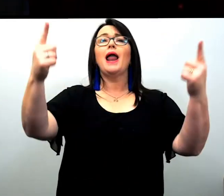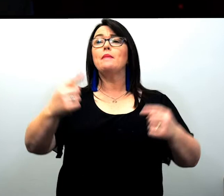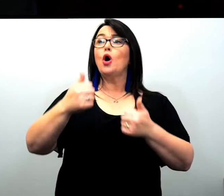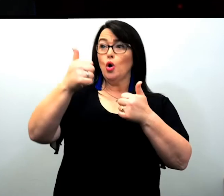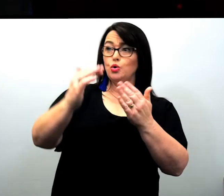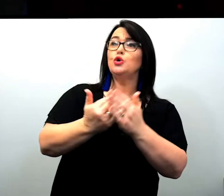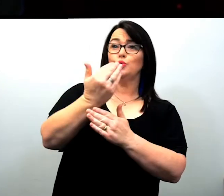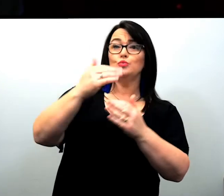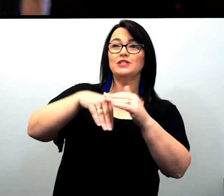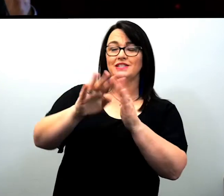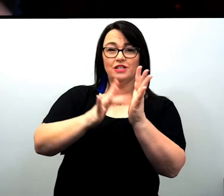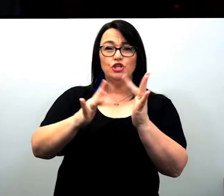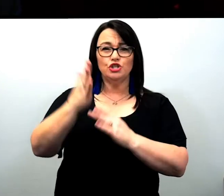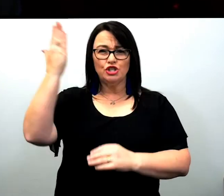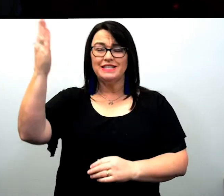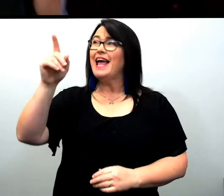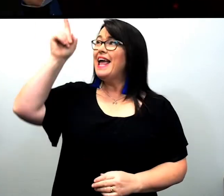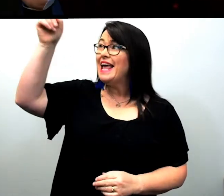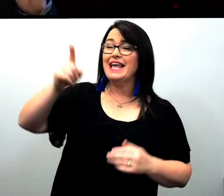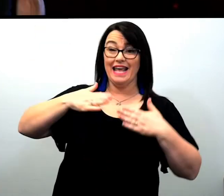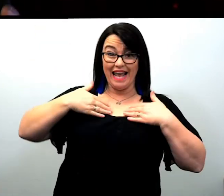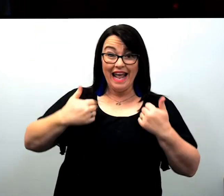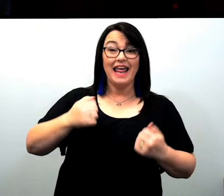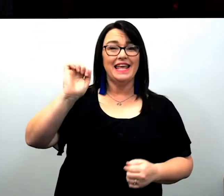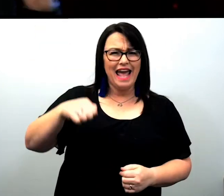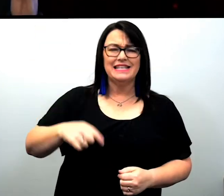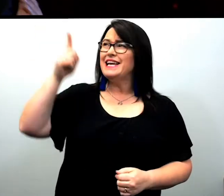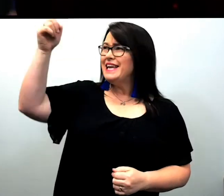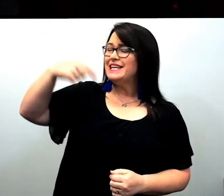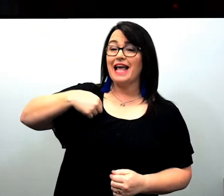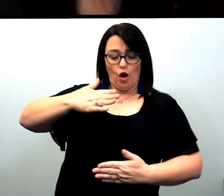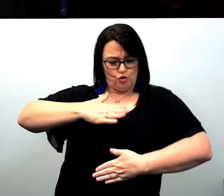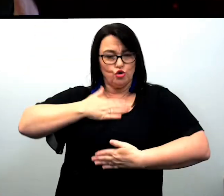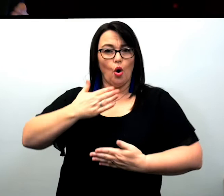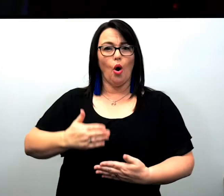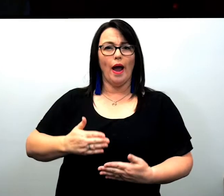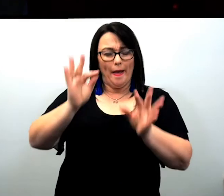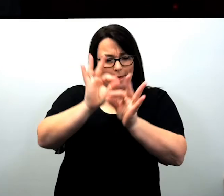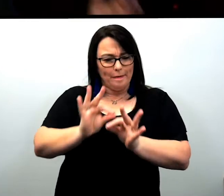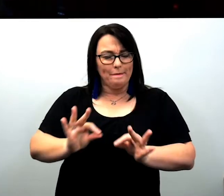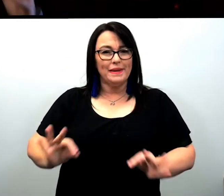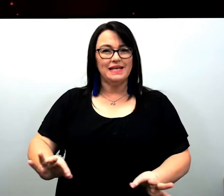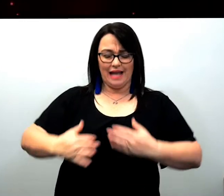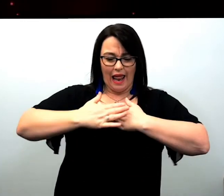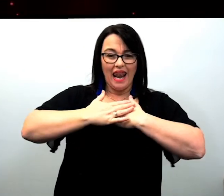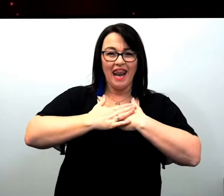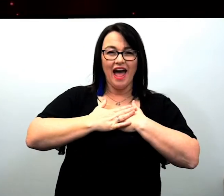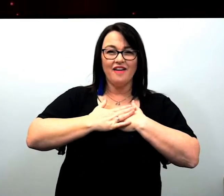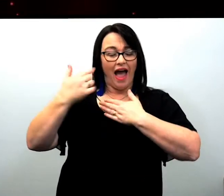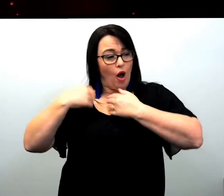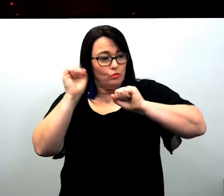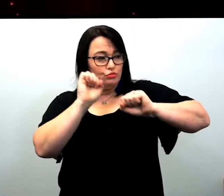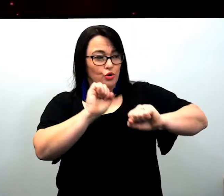news in Jesus. He is a healer. He is our joy. He is our peace. He is our love. He is our